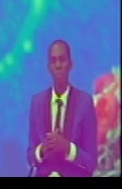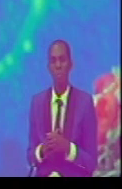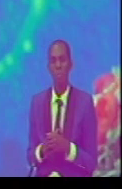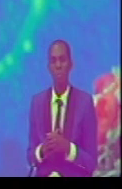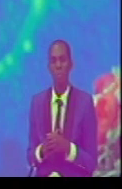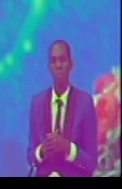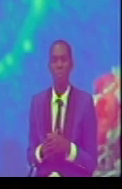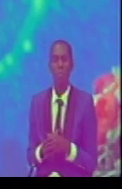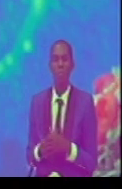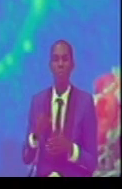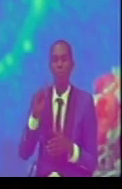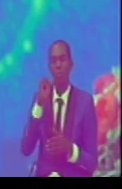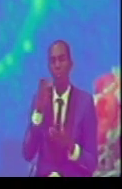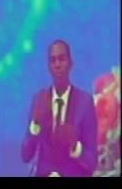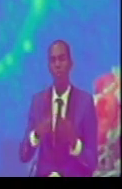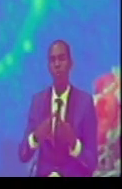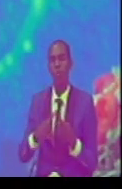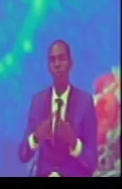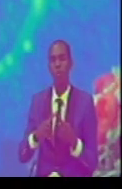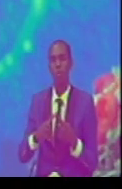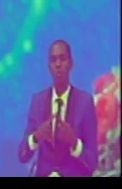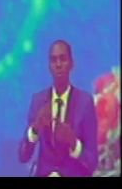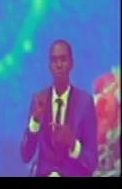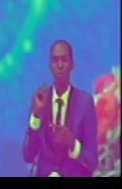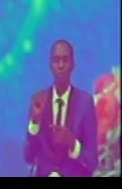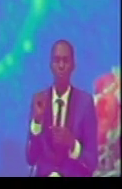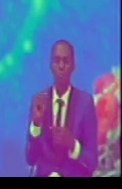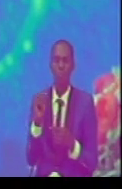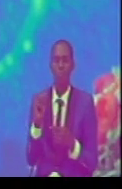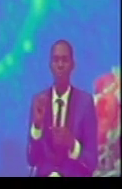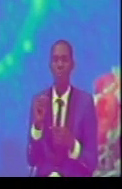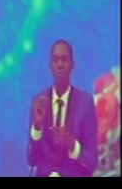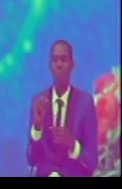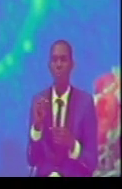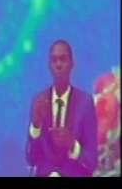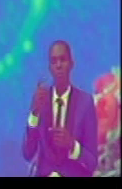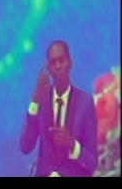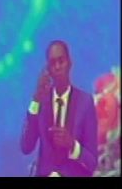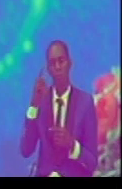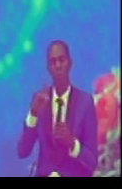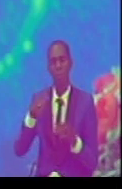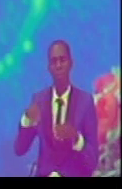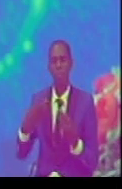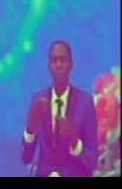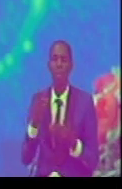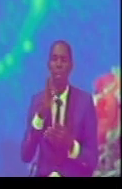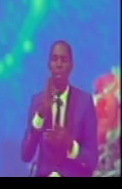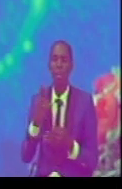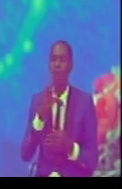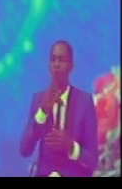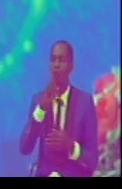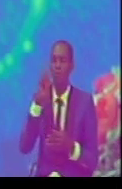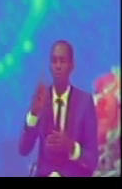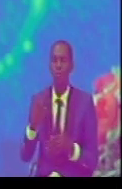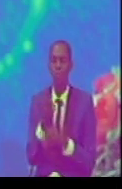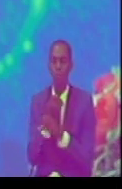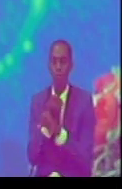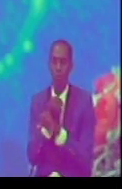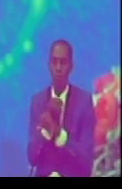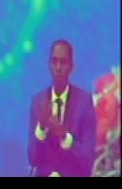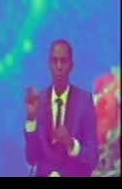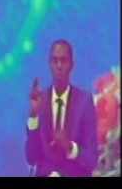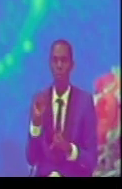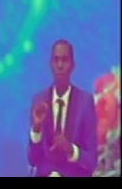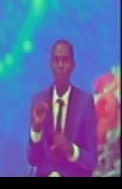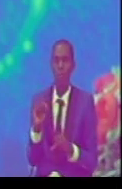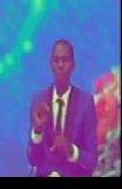Port Harcourt, River State. I'm here to testify of how the Lord gave me genuine salvation from relieving me